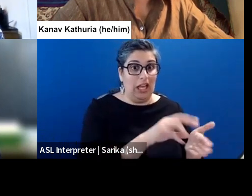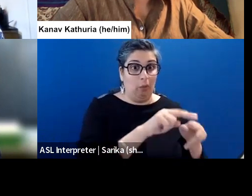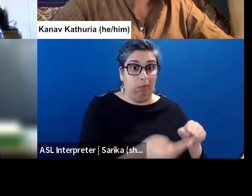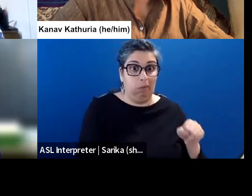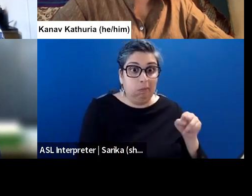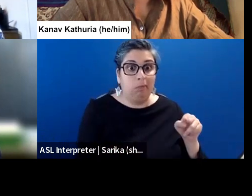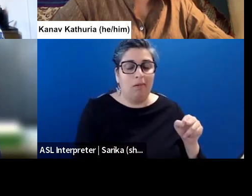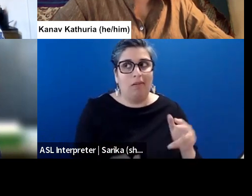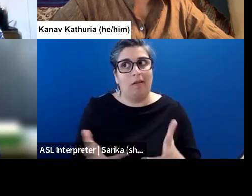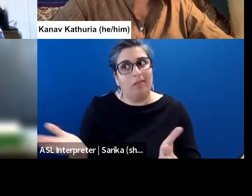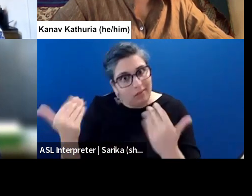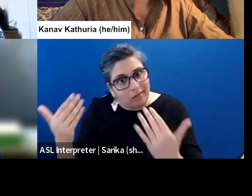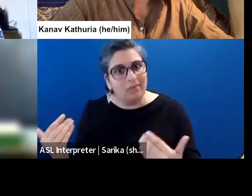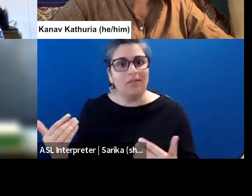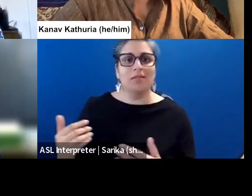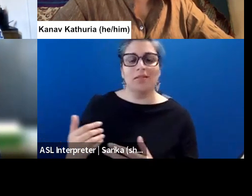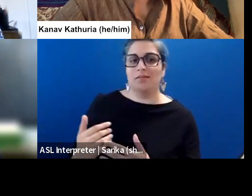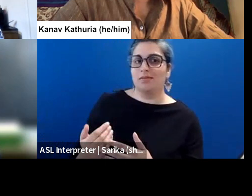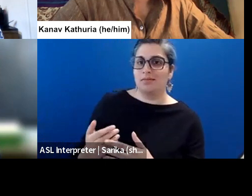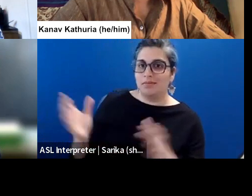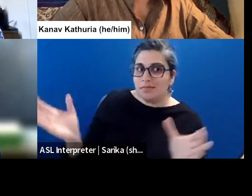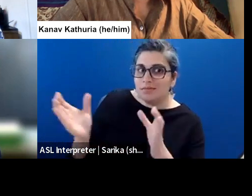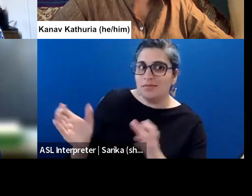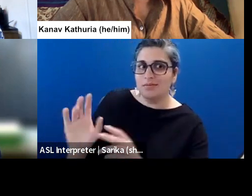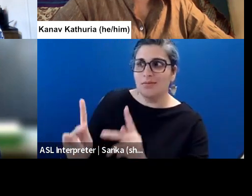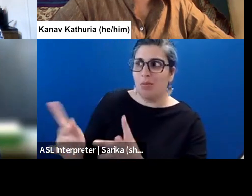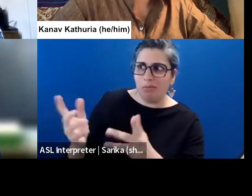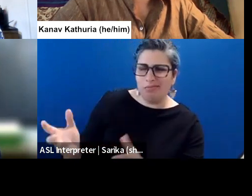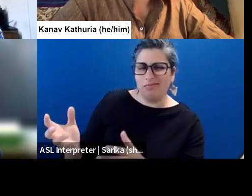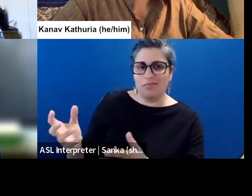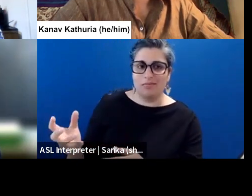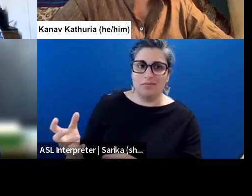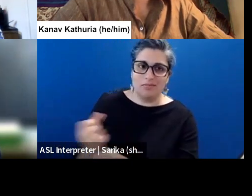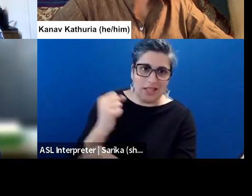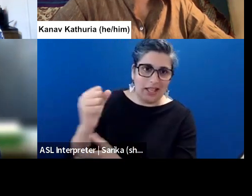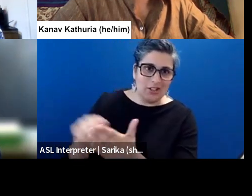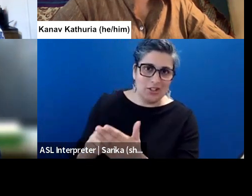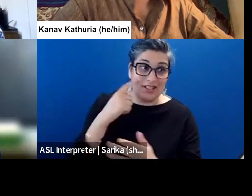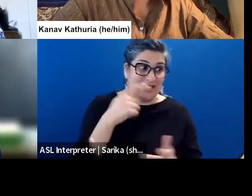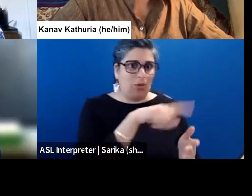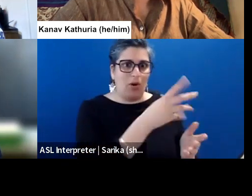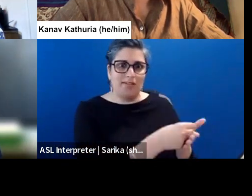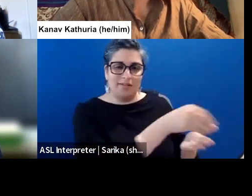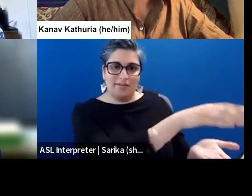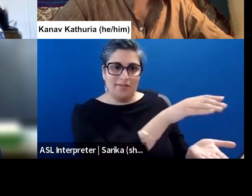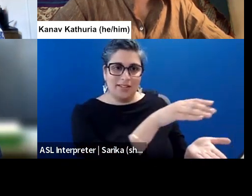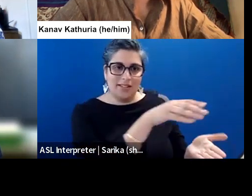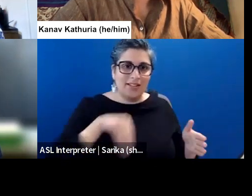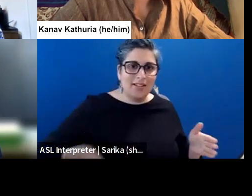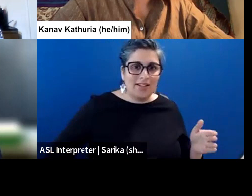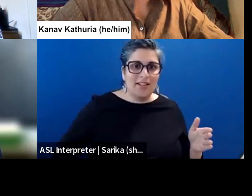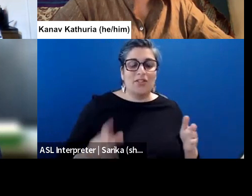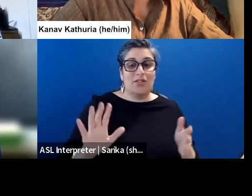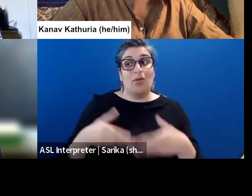to encourage people to get surgery because they wanted to make more money. And so they were offering